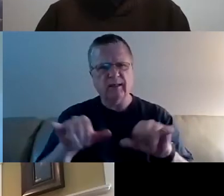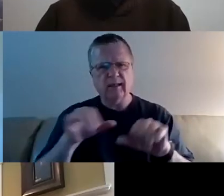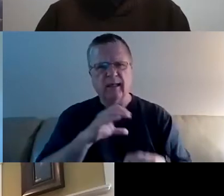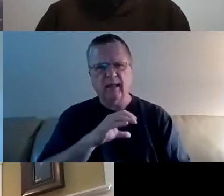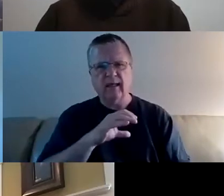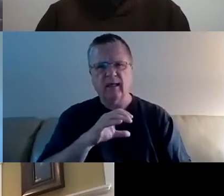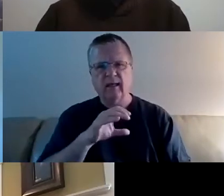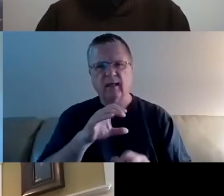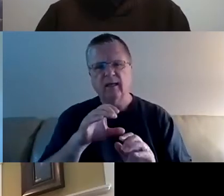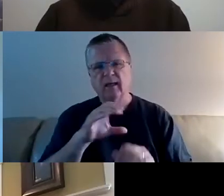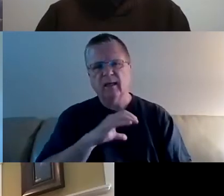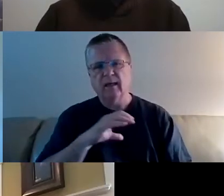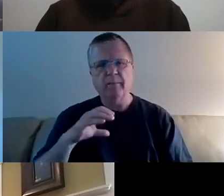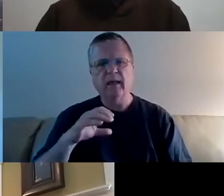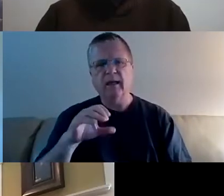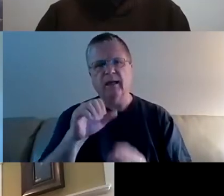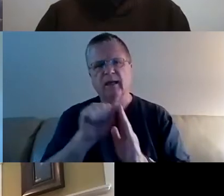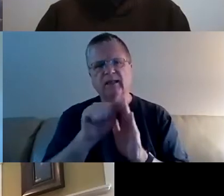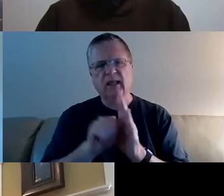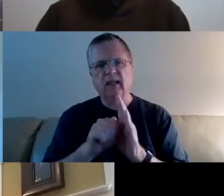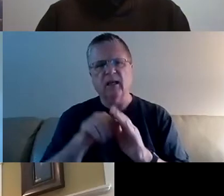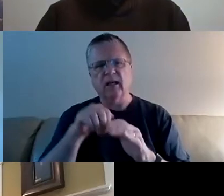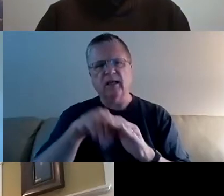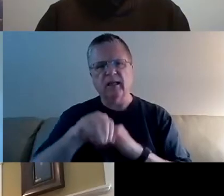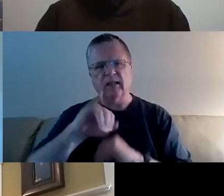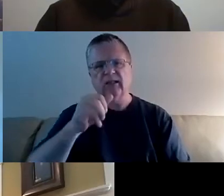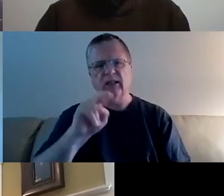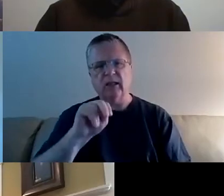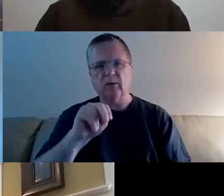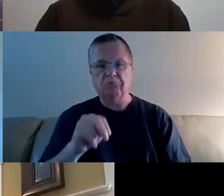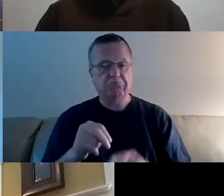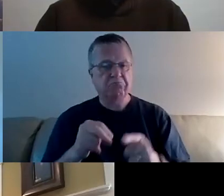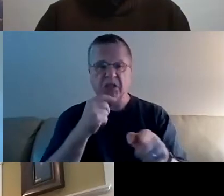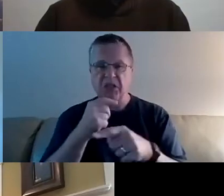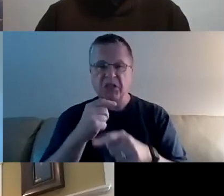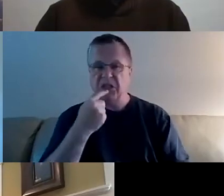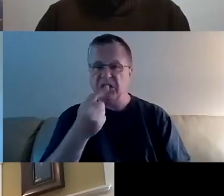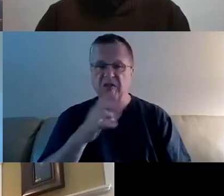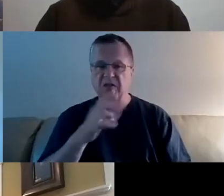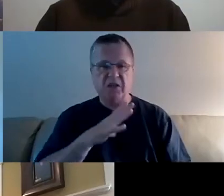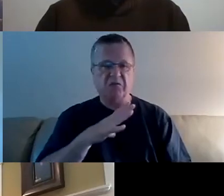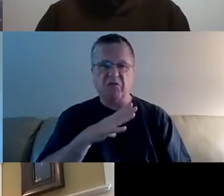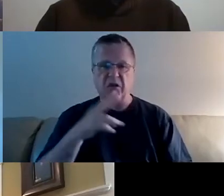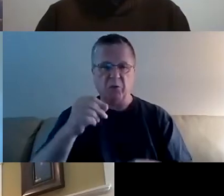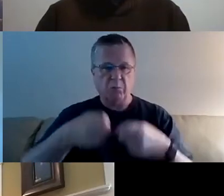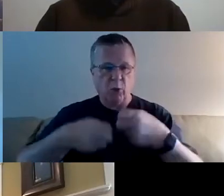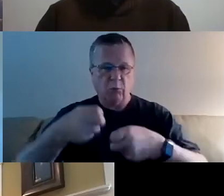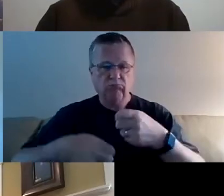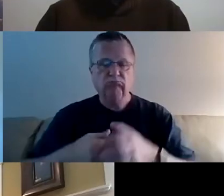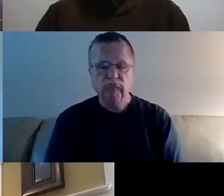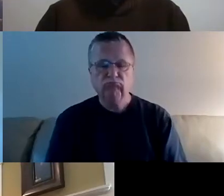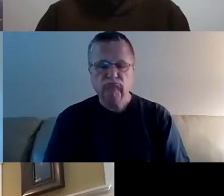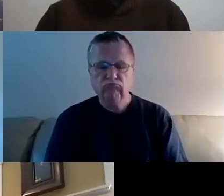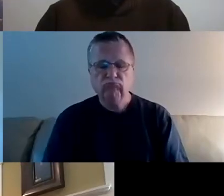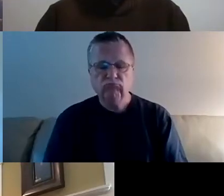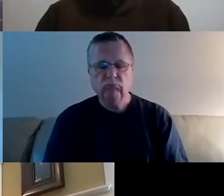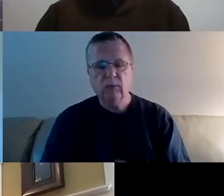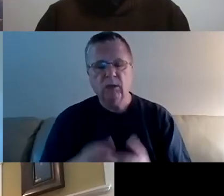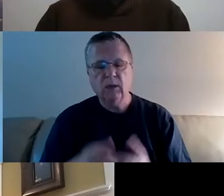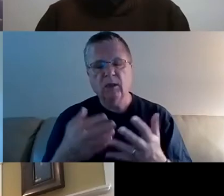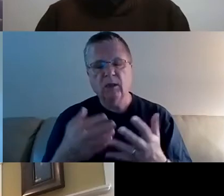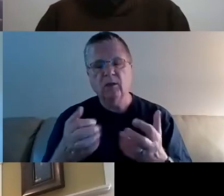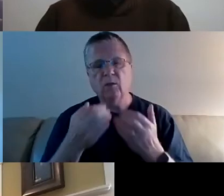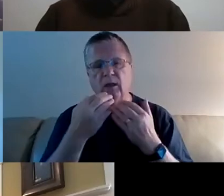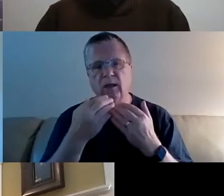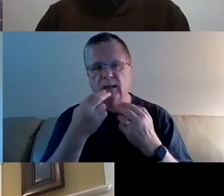January. And they said that is not problematic for them. So I just wanted to say